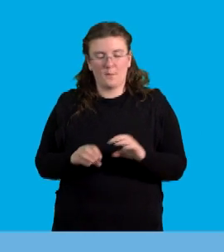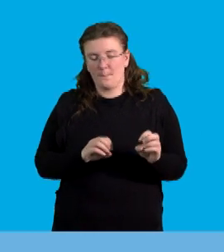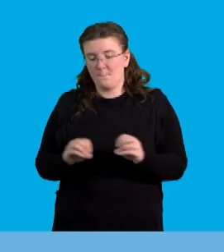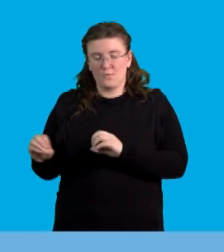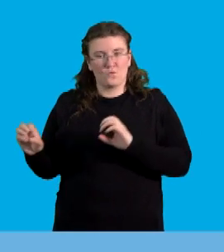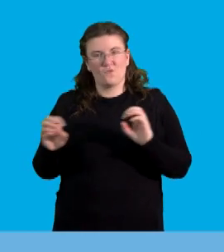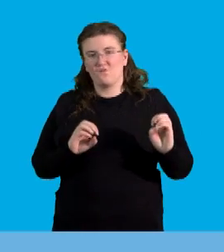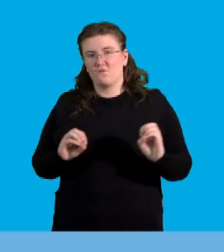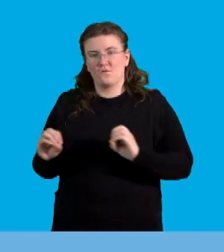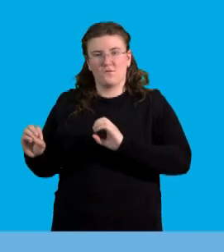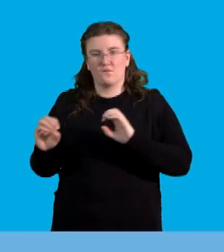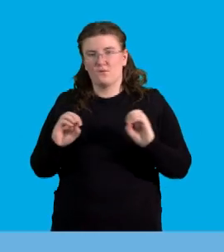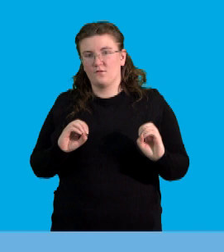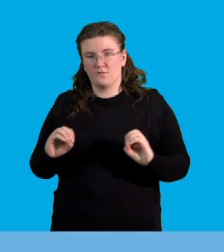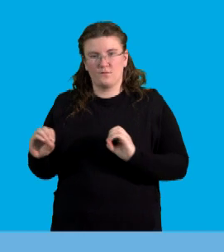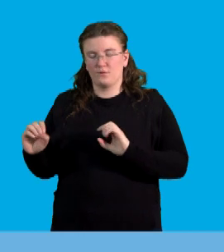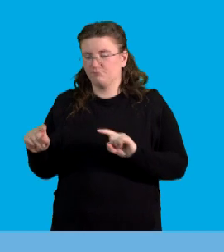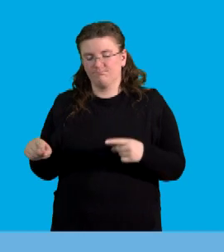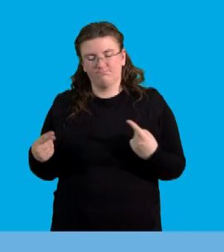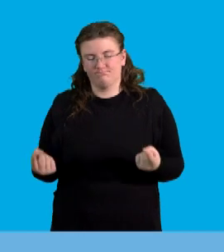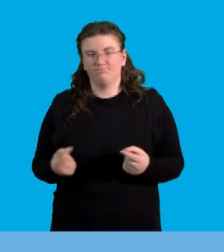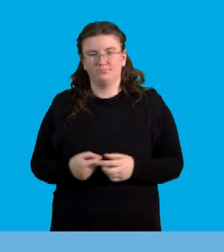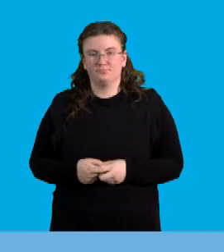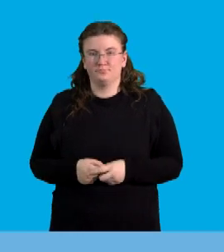can't move